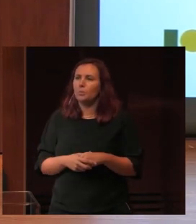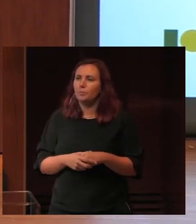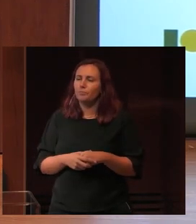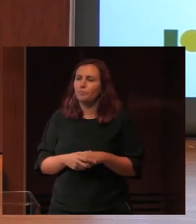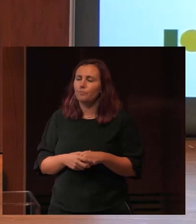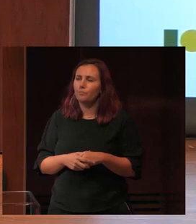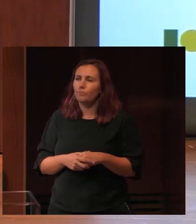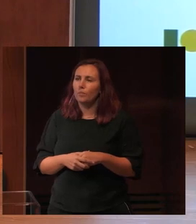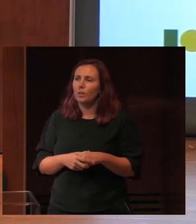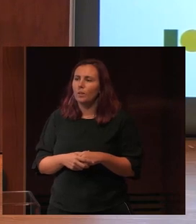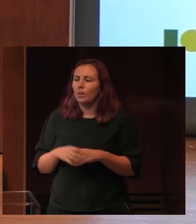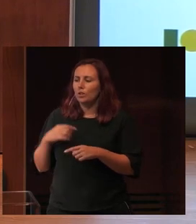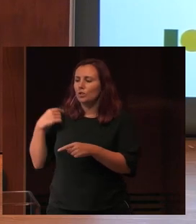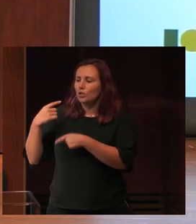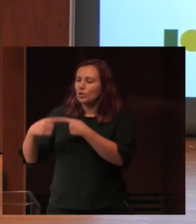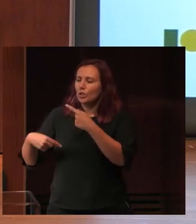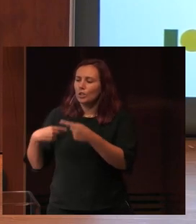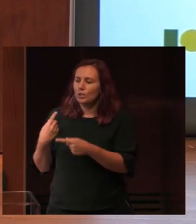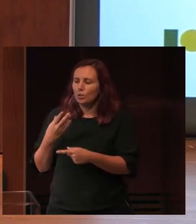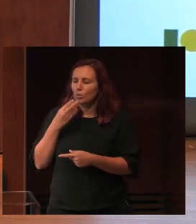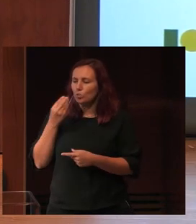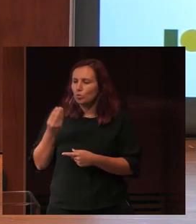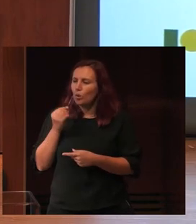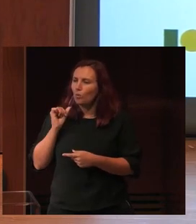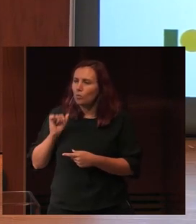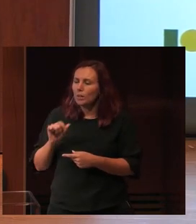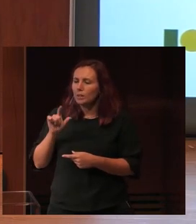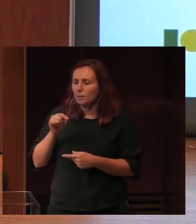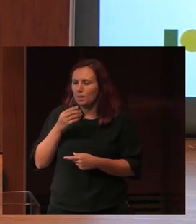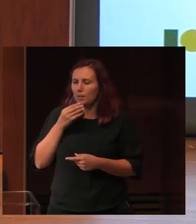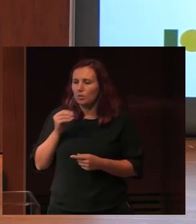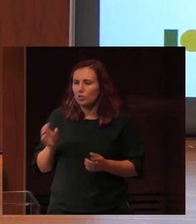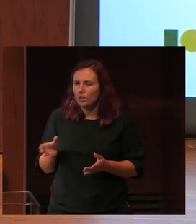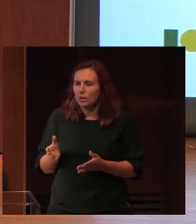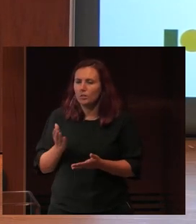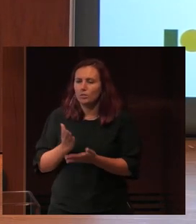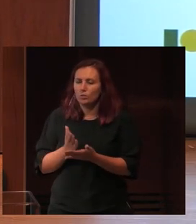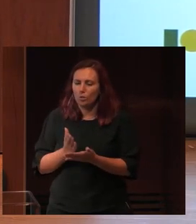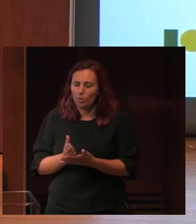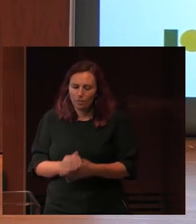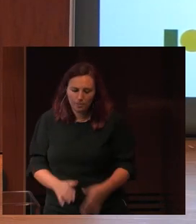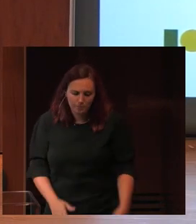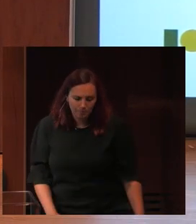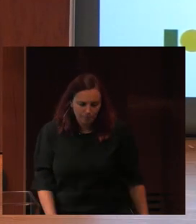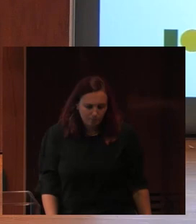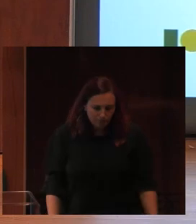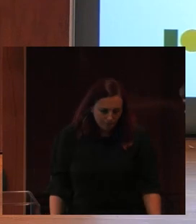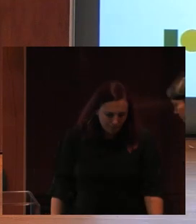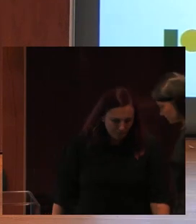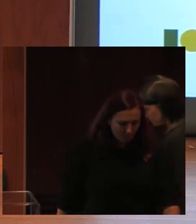the younger generation, and of course the kids in school, they are used to